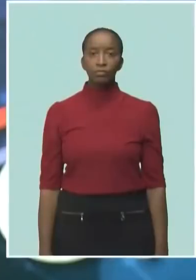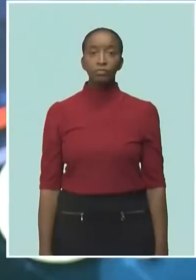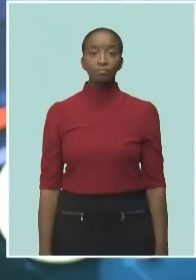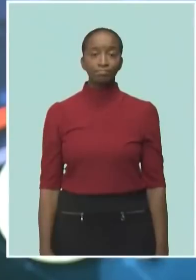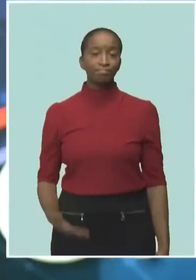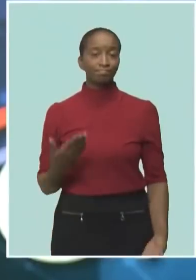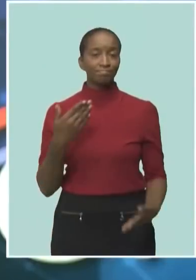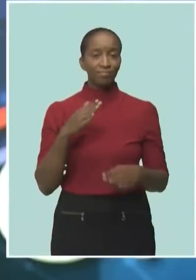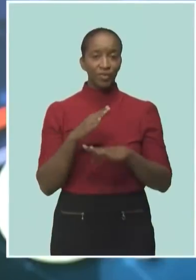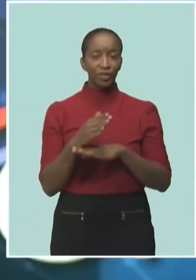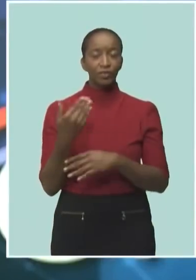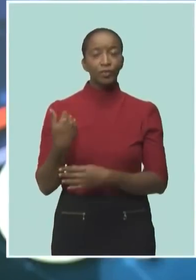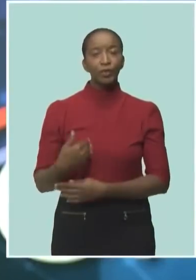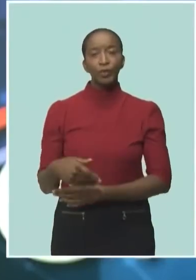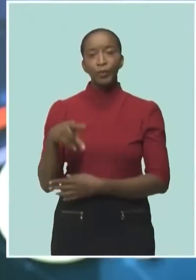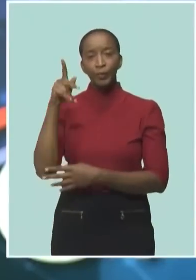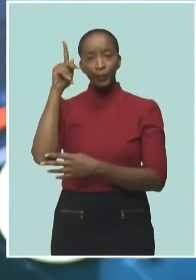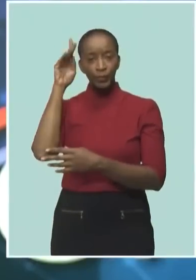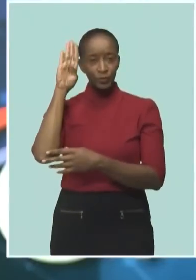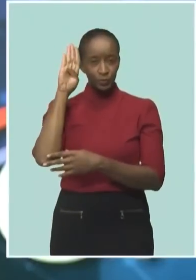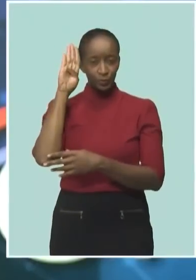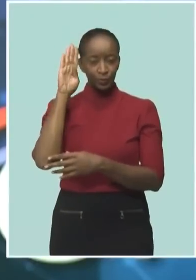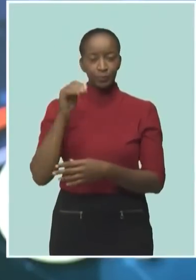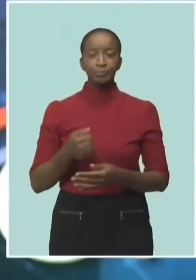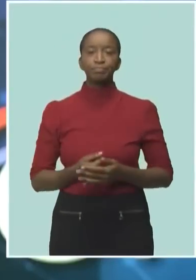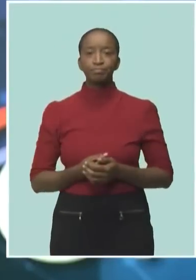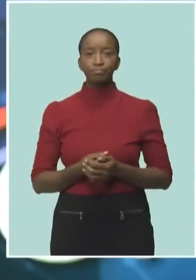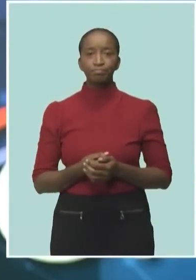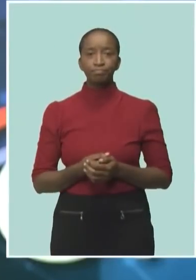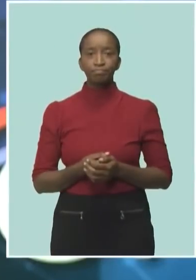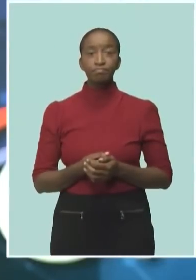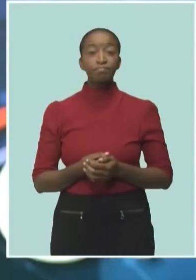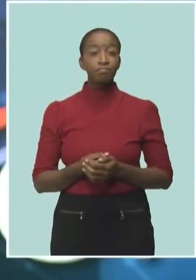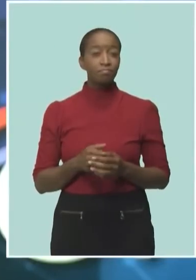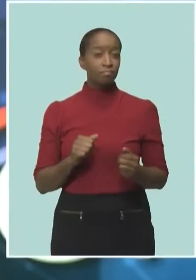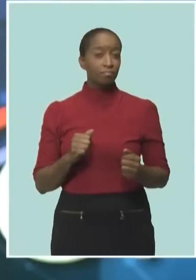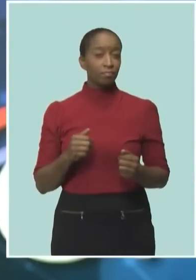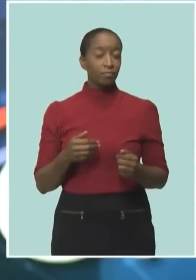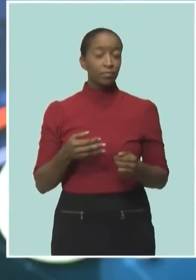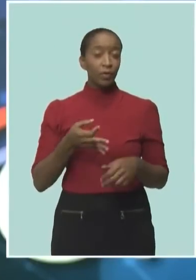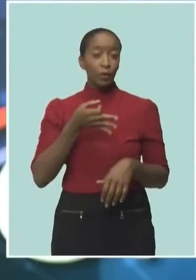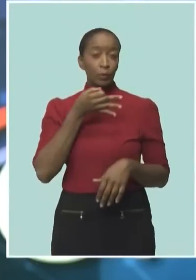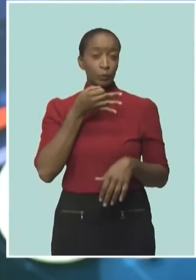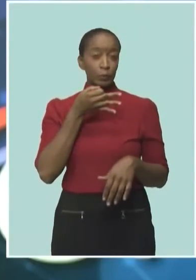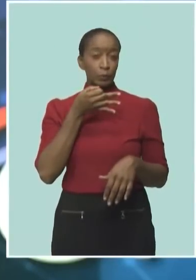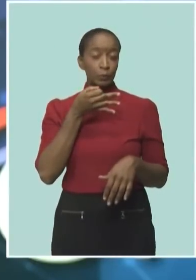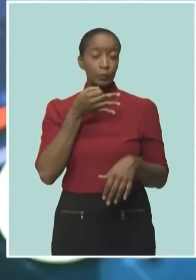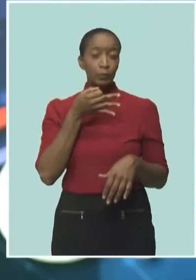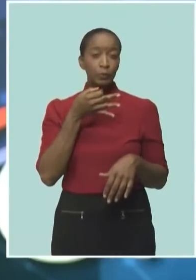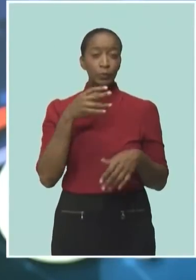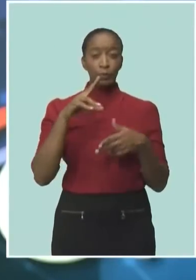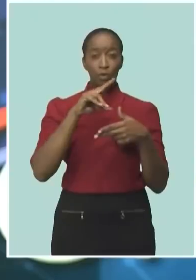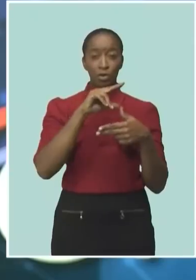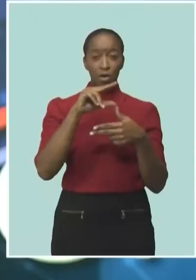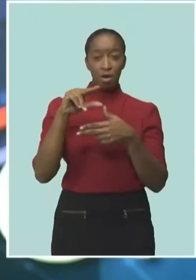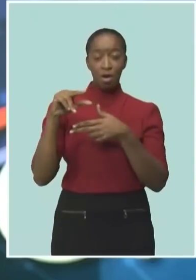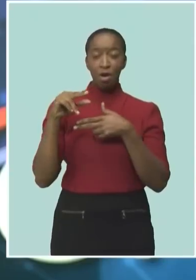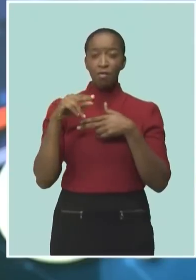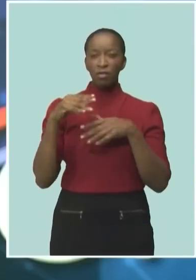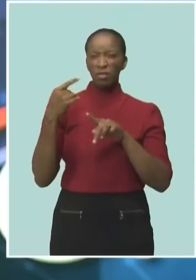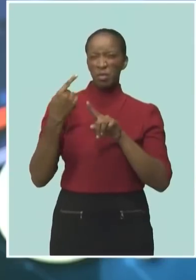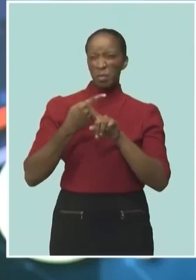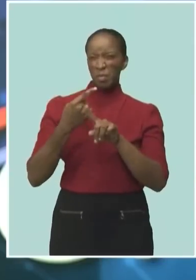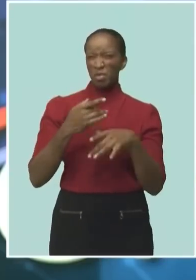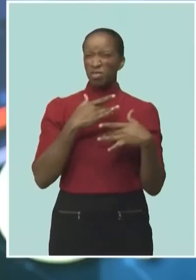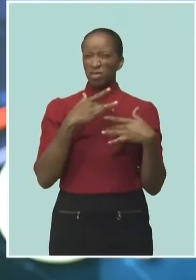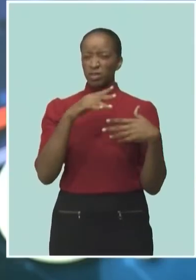Good evening, I'm Pearson Bowen. As Barbados faces a hurricane season predicted to be more active than usual, there are indications